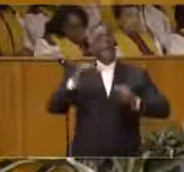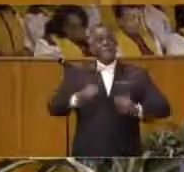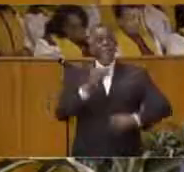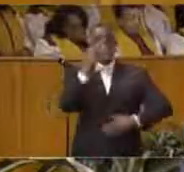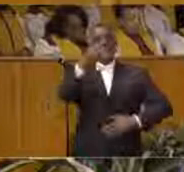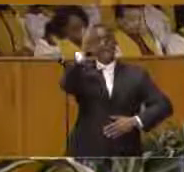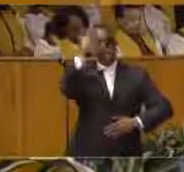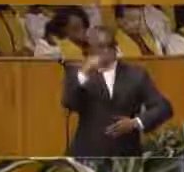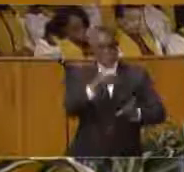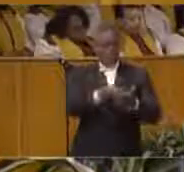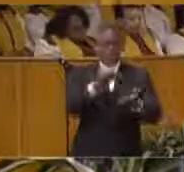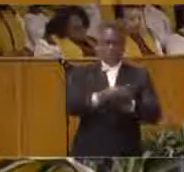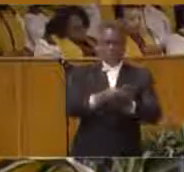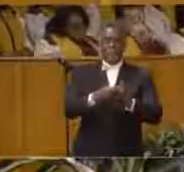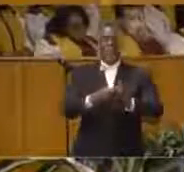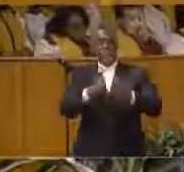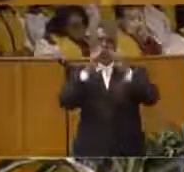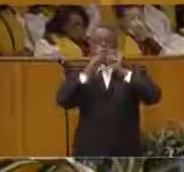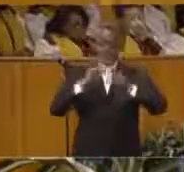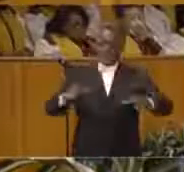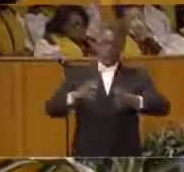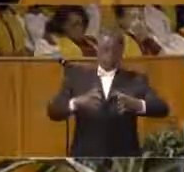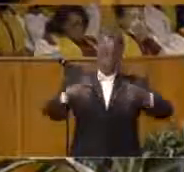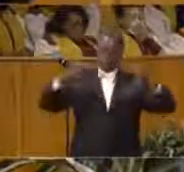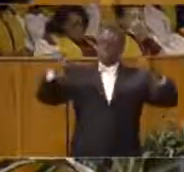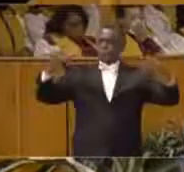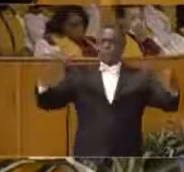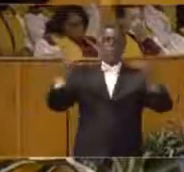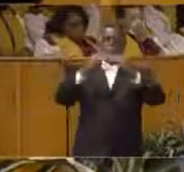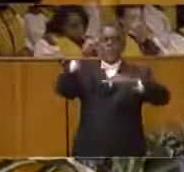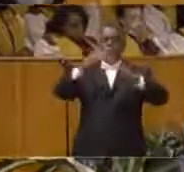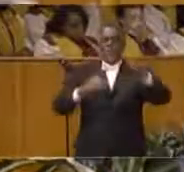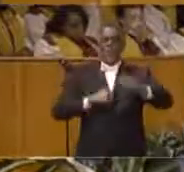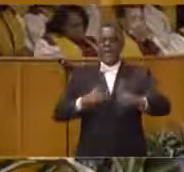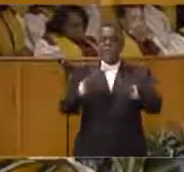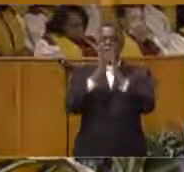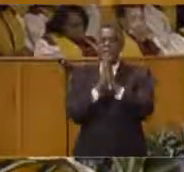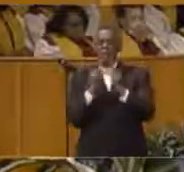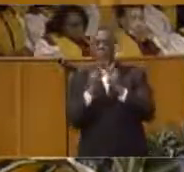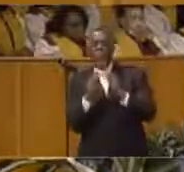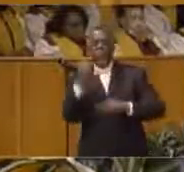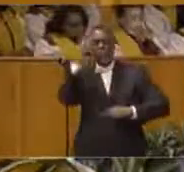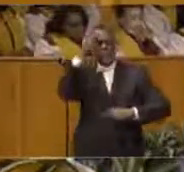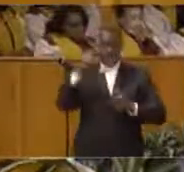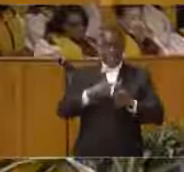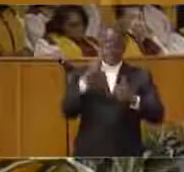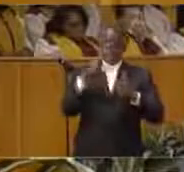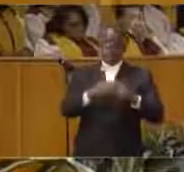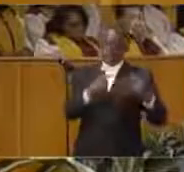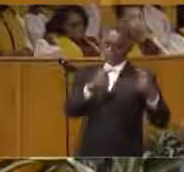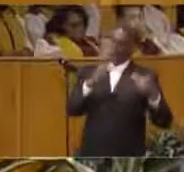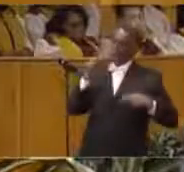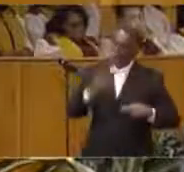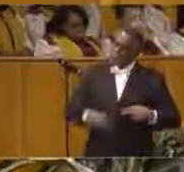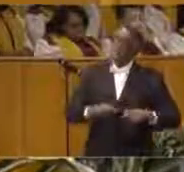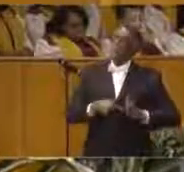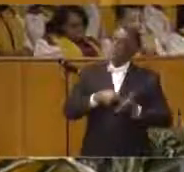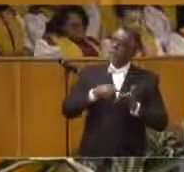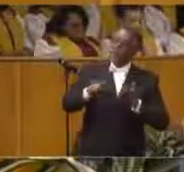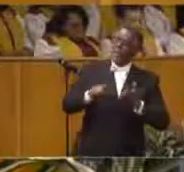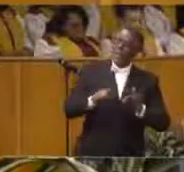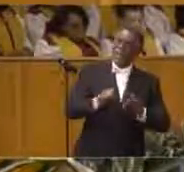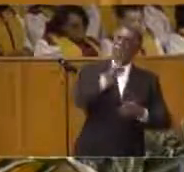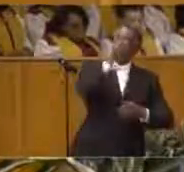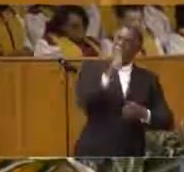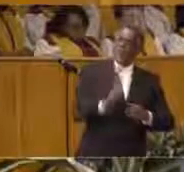thank God that he went exceedingly and abundantly above what I could ask or think, then I am obligated to tithe from what I know